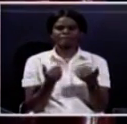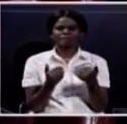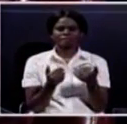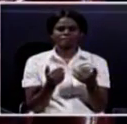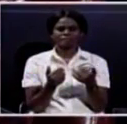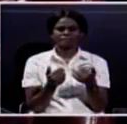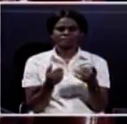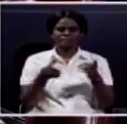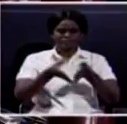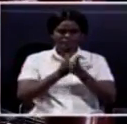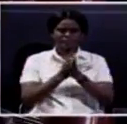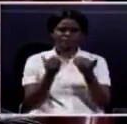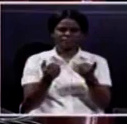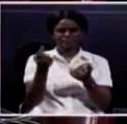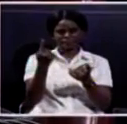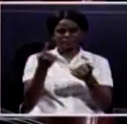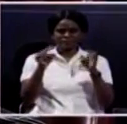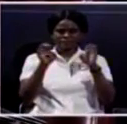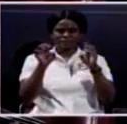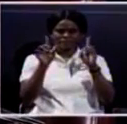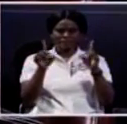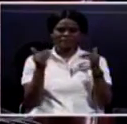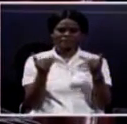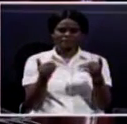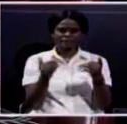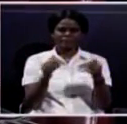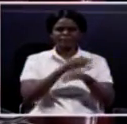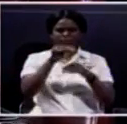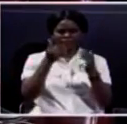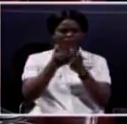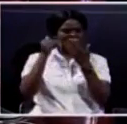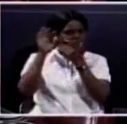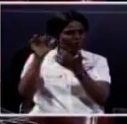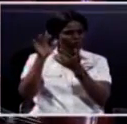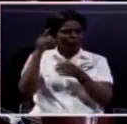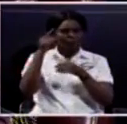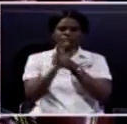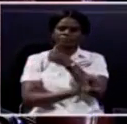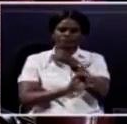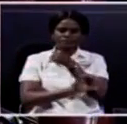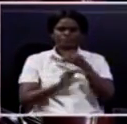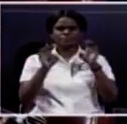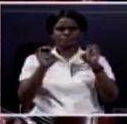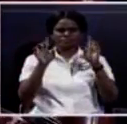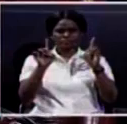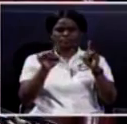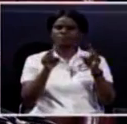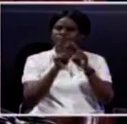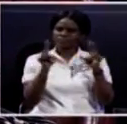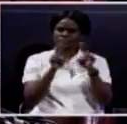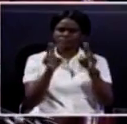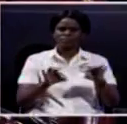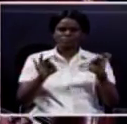one aspect. Education is the hope for this country. Education is a common